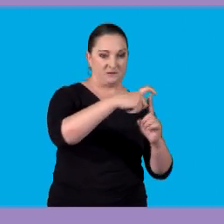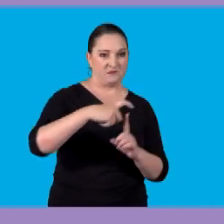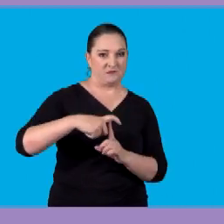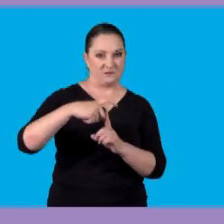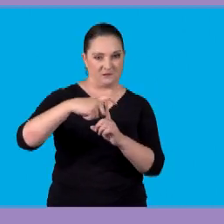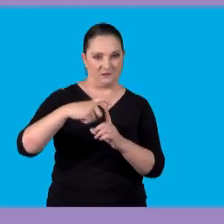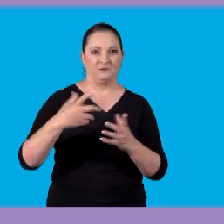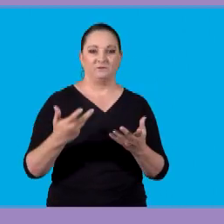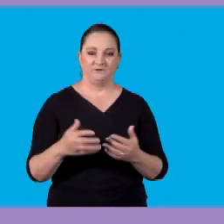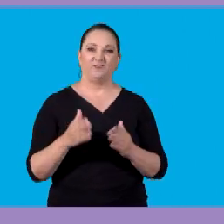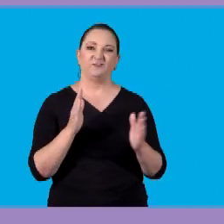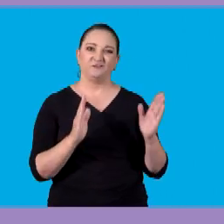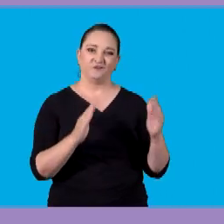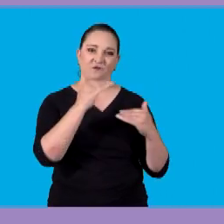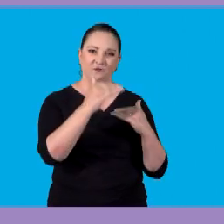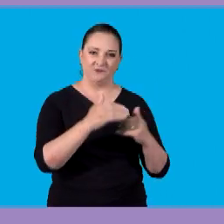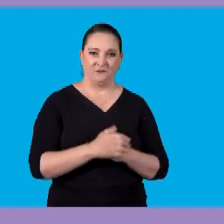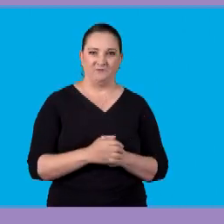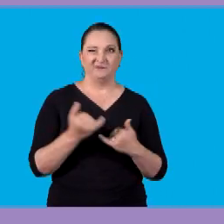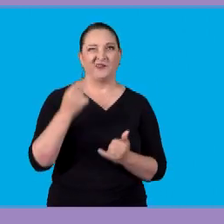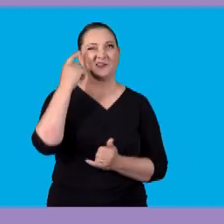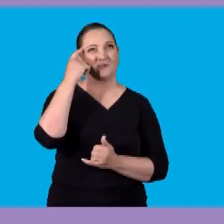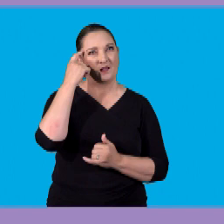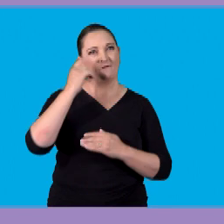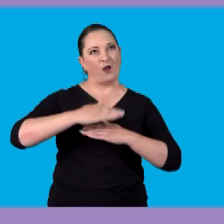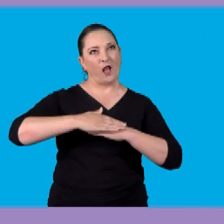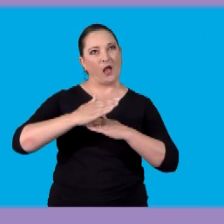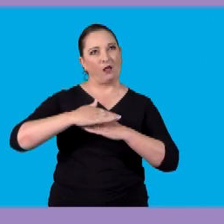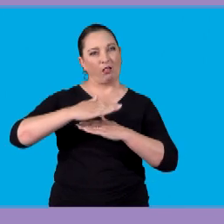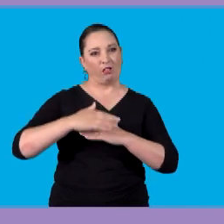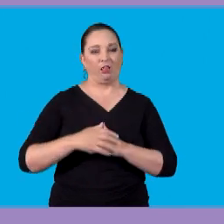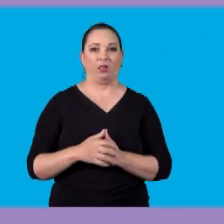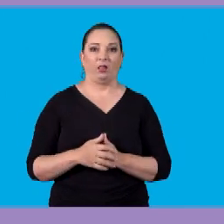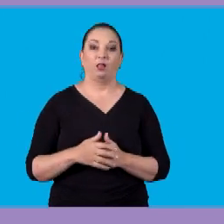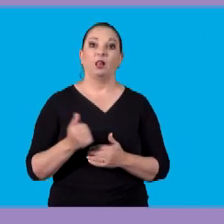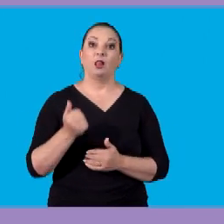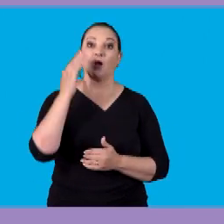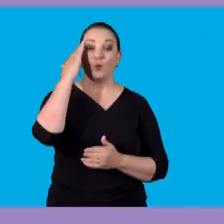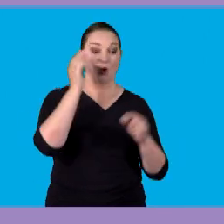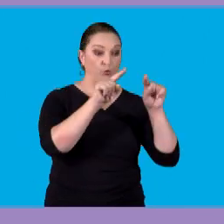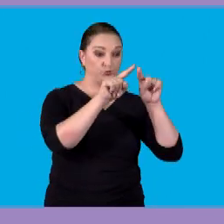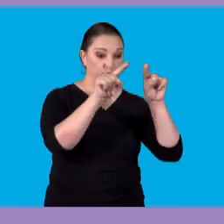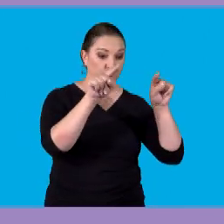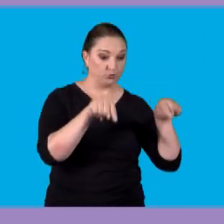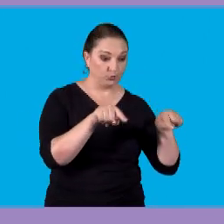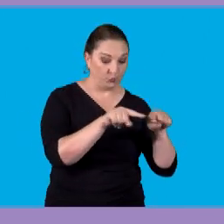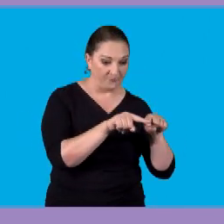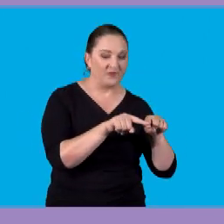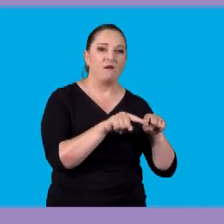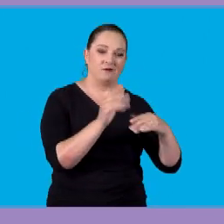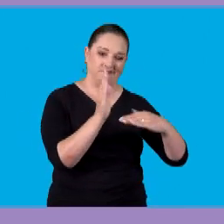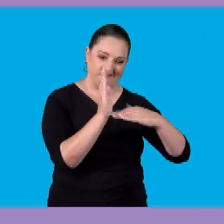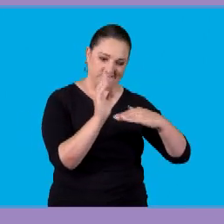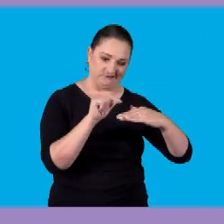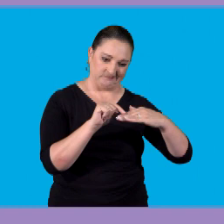So those are the sides of a square. What about the angles? Now, when it comes to a square, we know that the